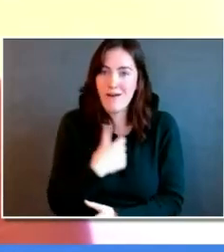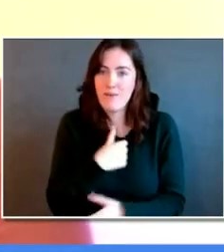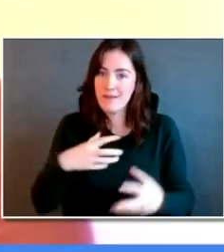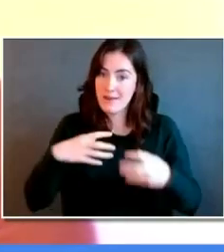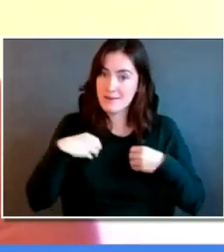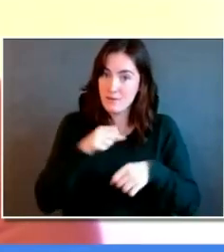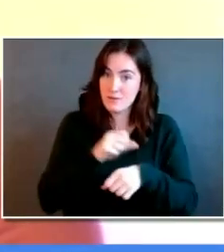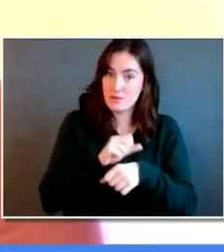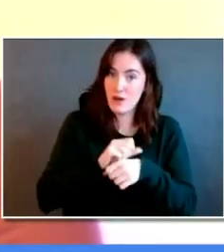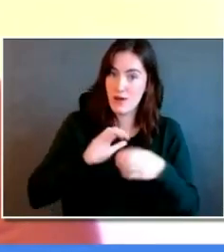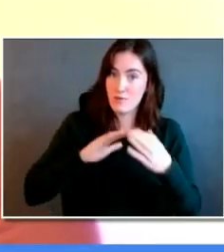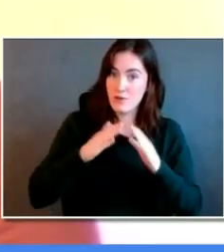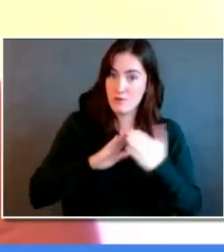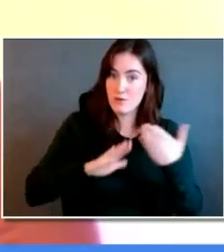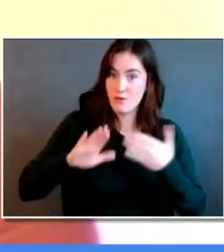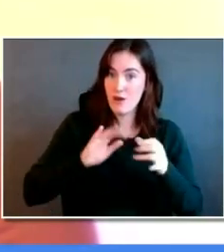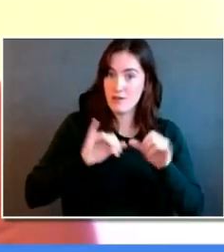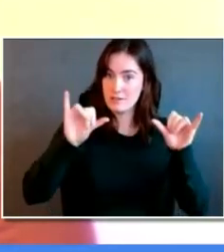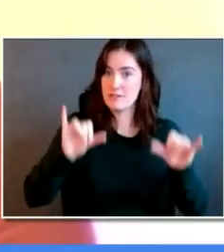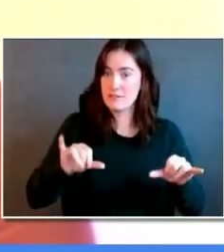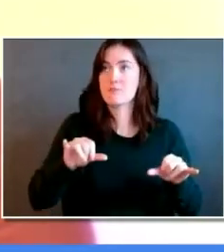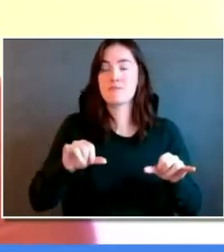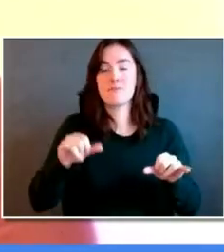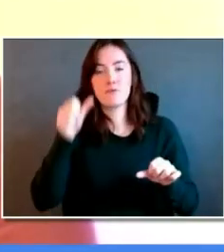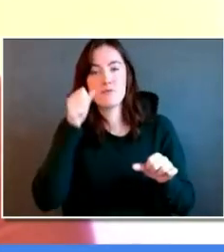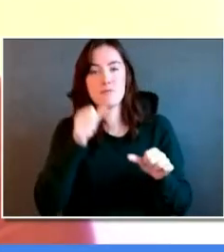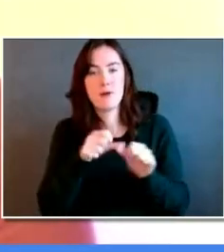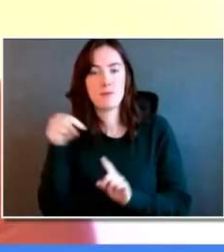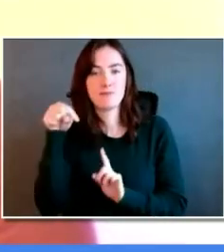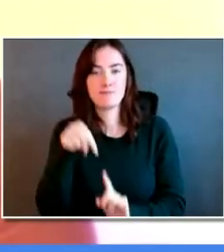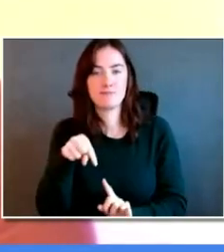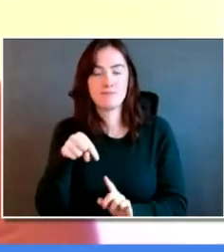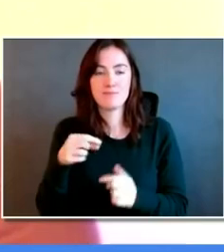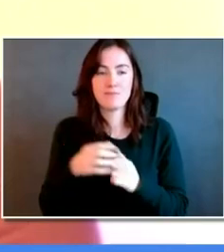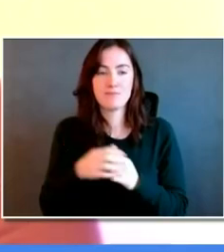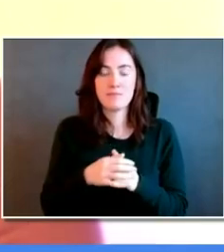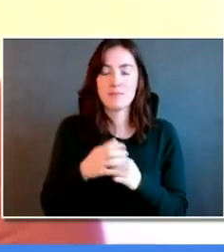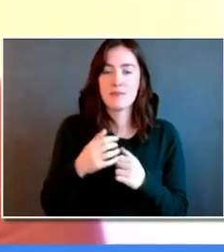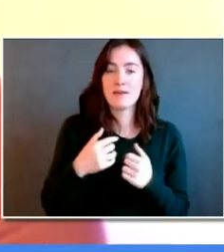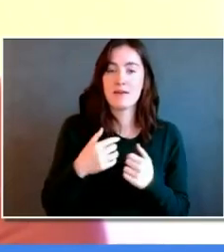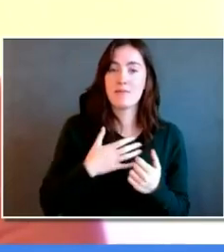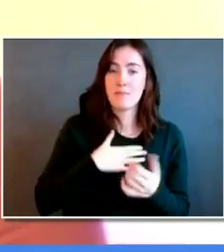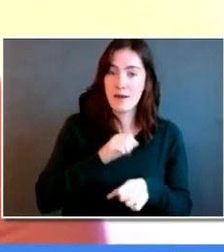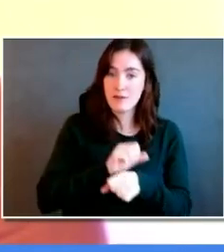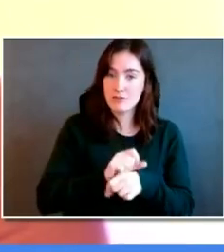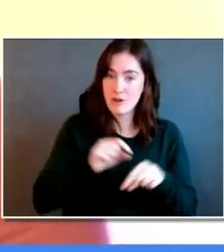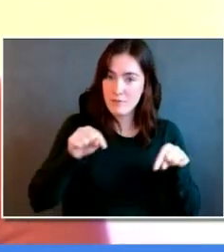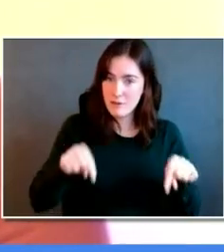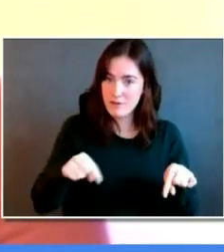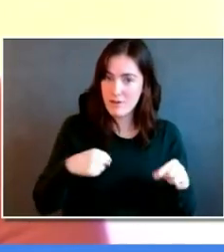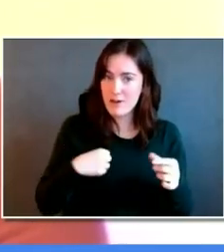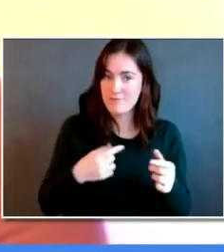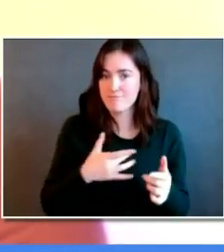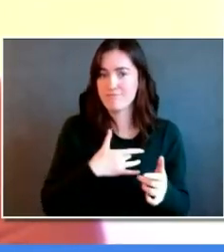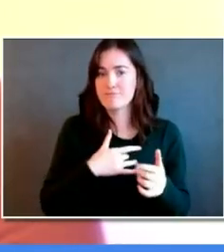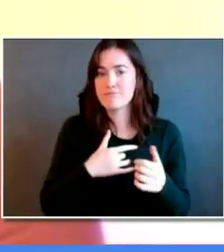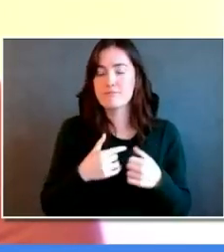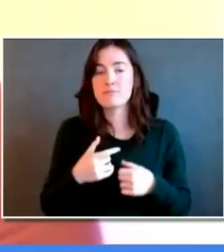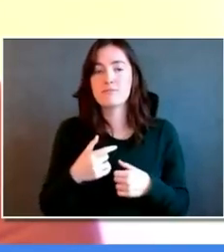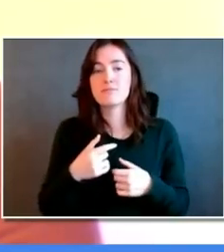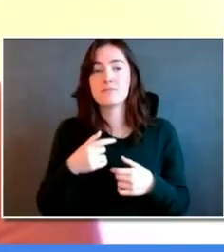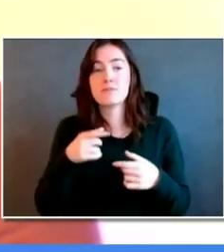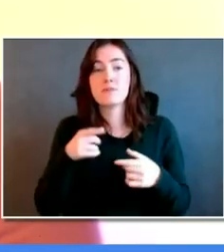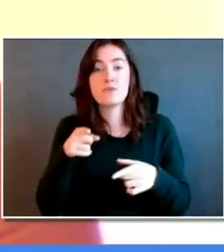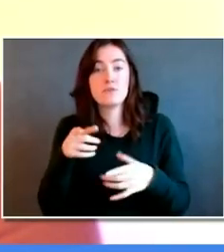my colleagues from within the community colleges. Because it's whether you realized it or not when you took a job here, you took a